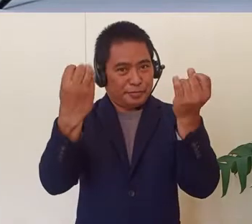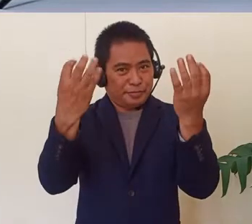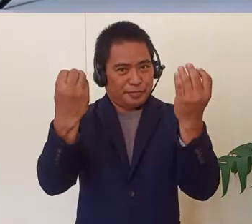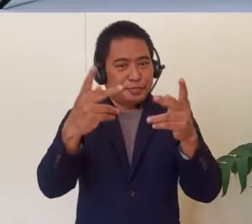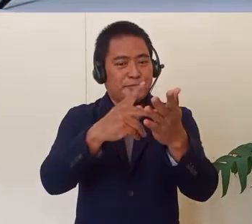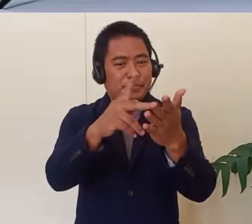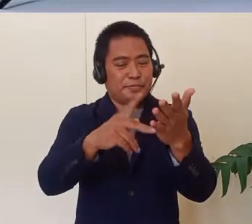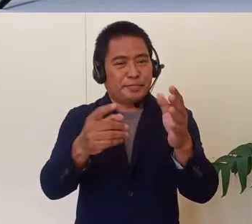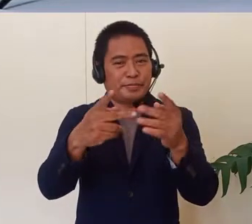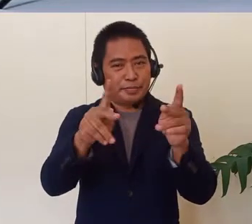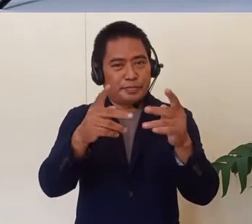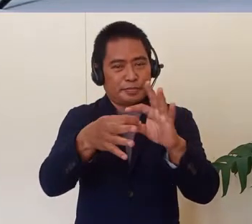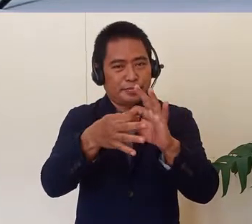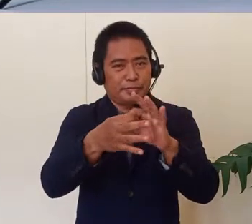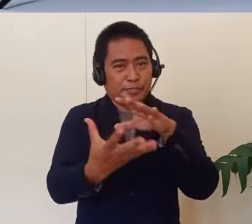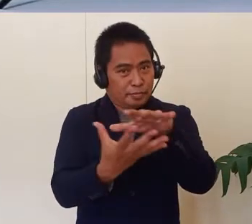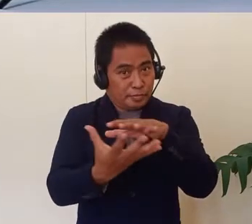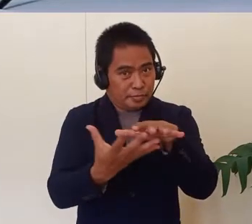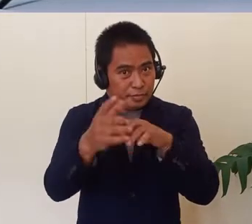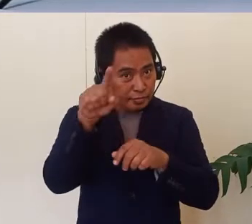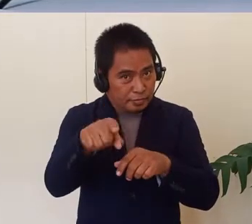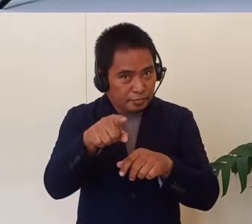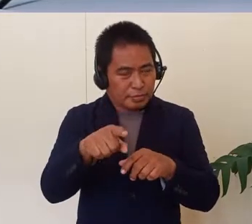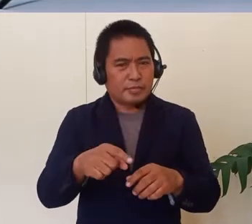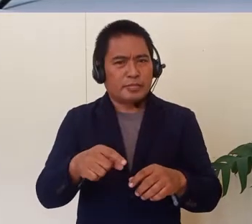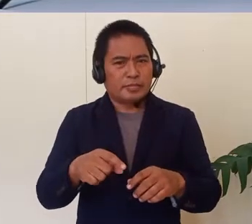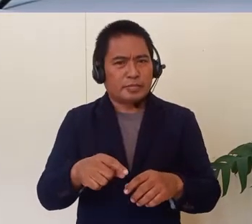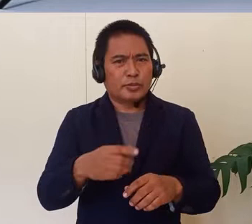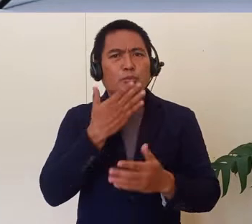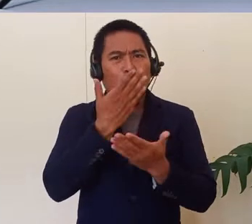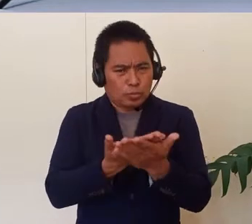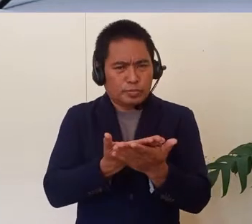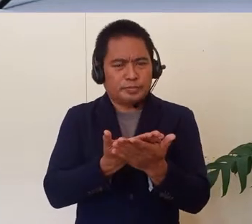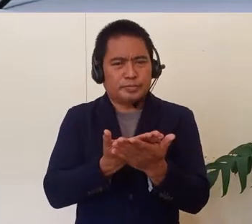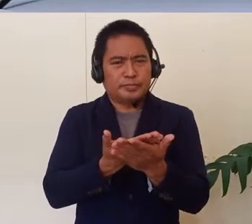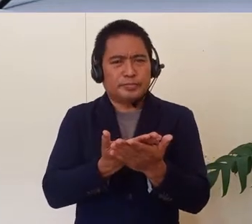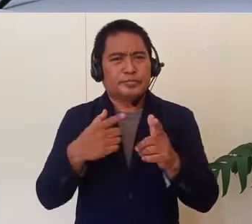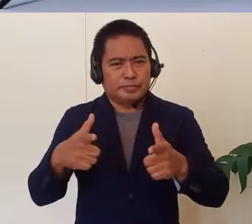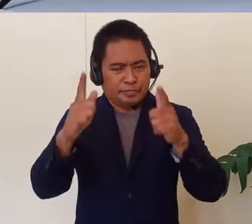Great! Let's start. Gelatin.